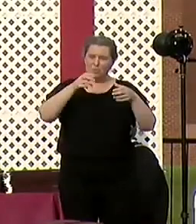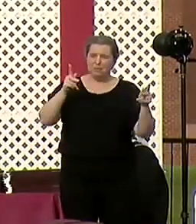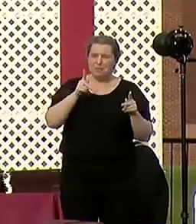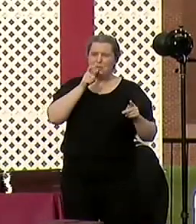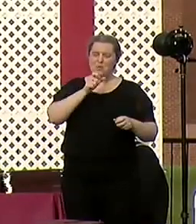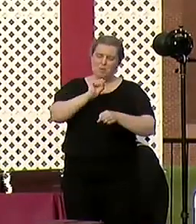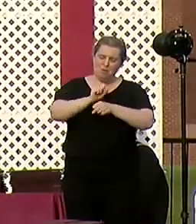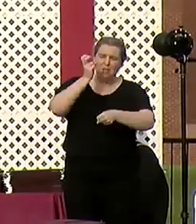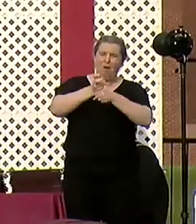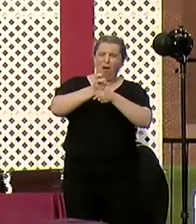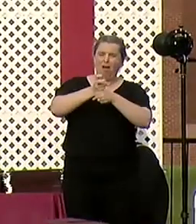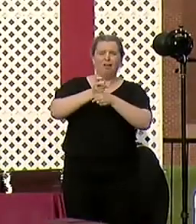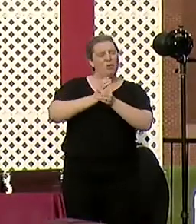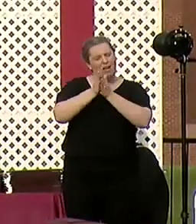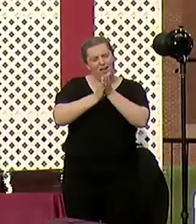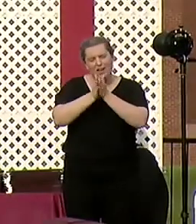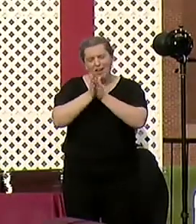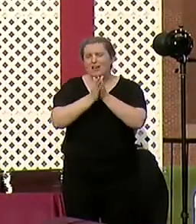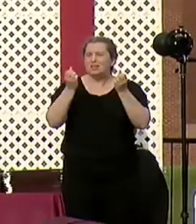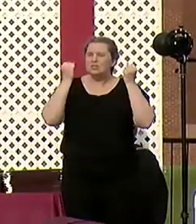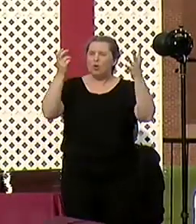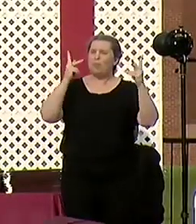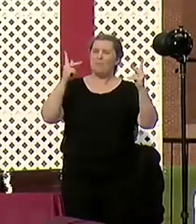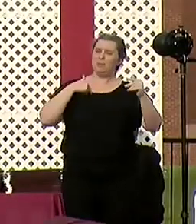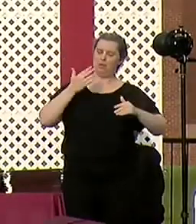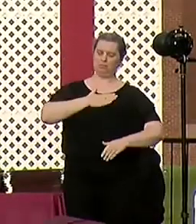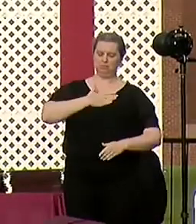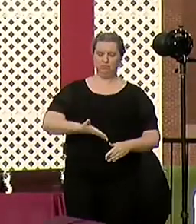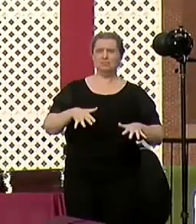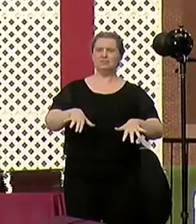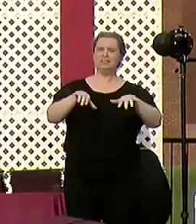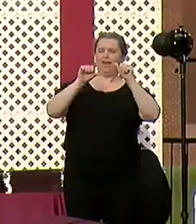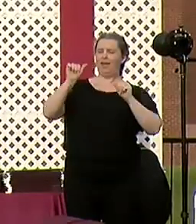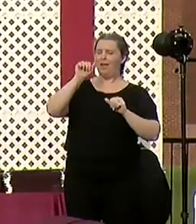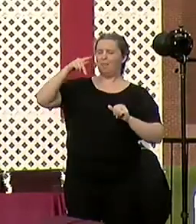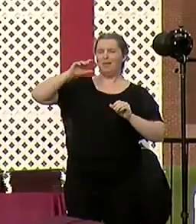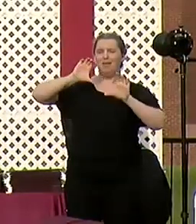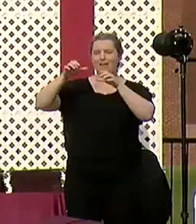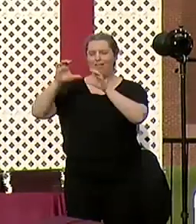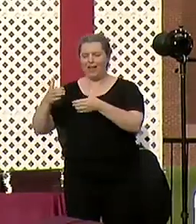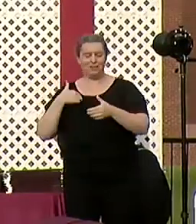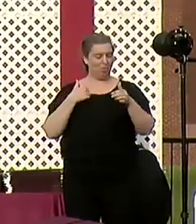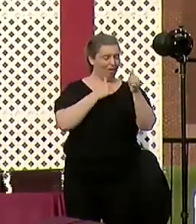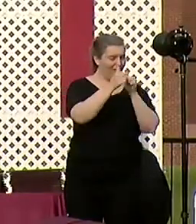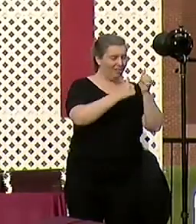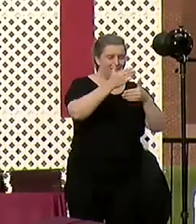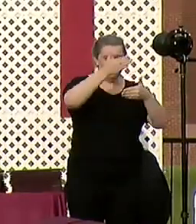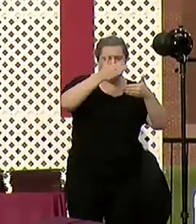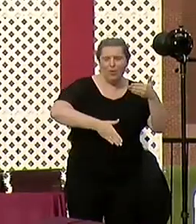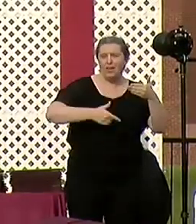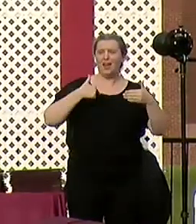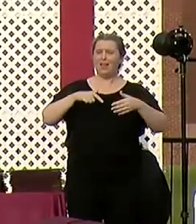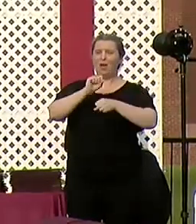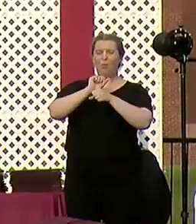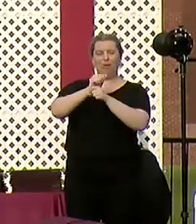my classmates. I never thought I'd see so many people willingly decide to take AP chemistry or be at the athletic fields on the weekends, putting in extra work